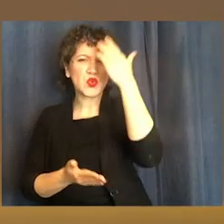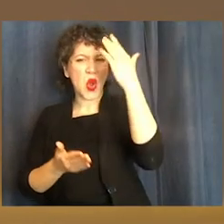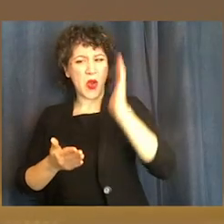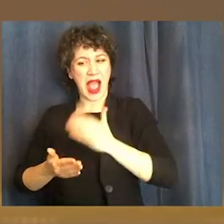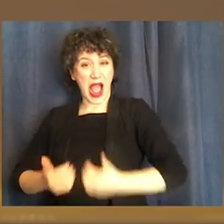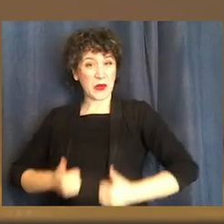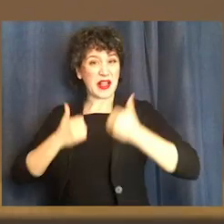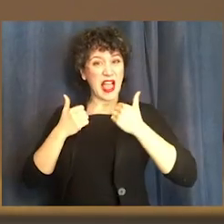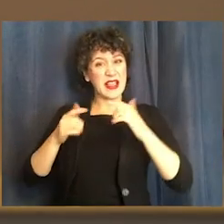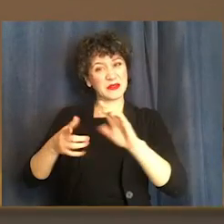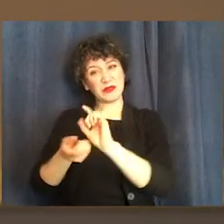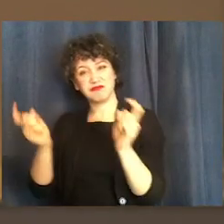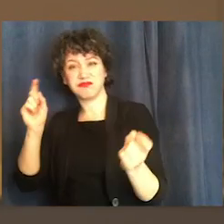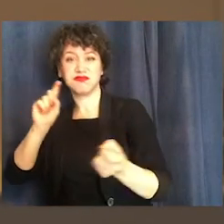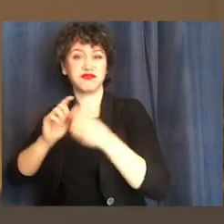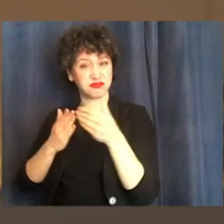Like a hero